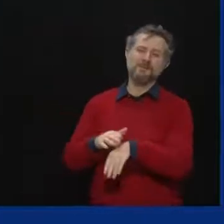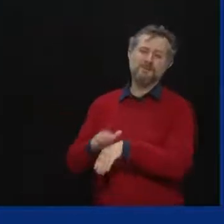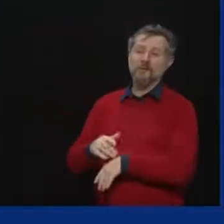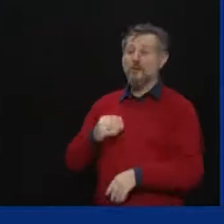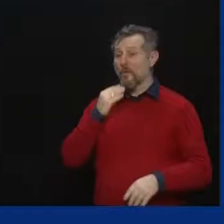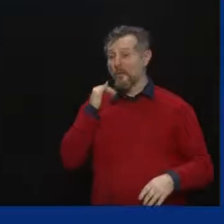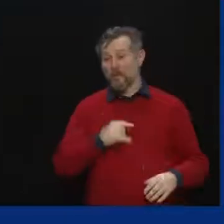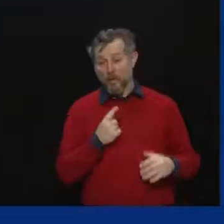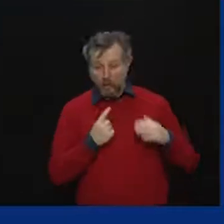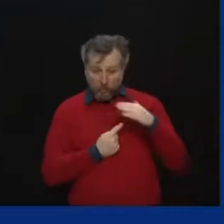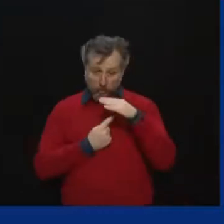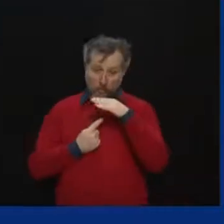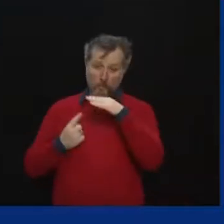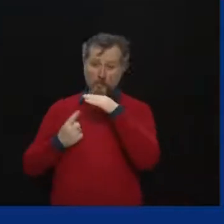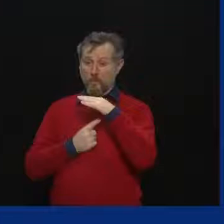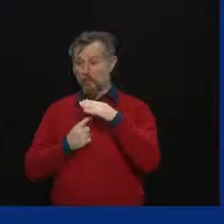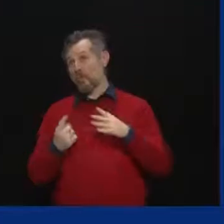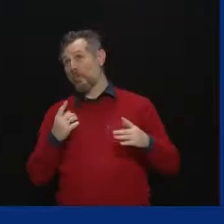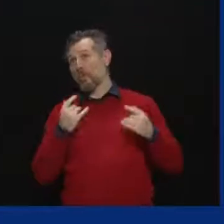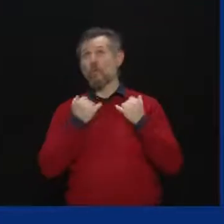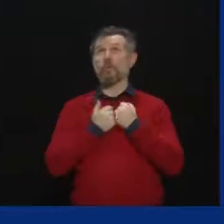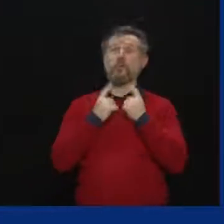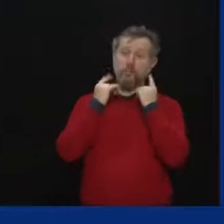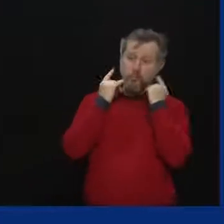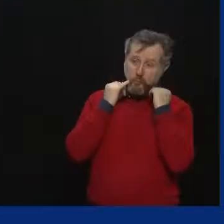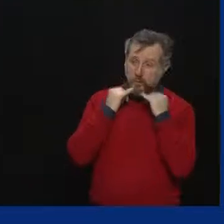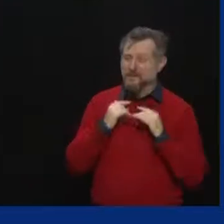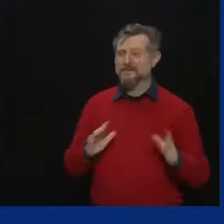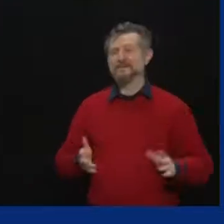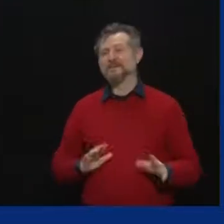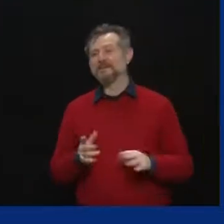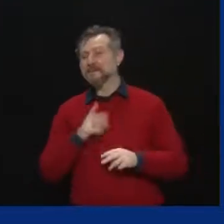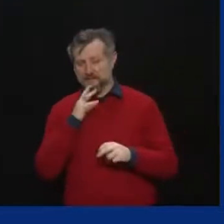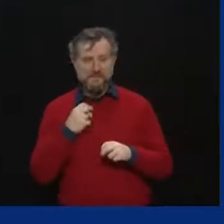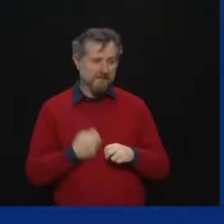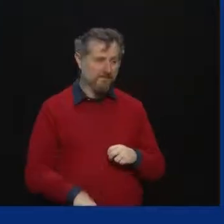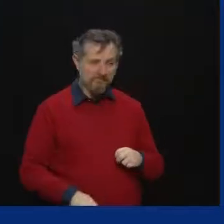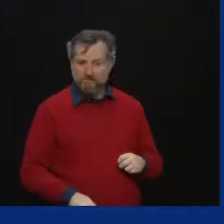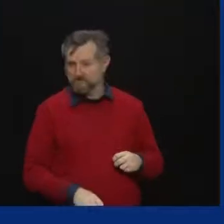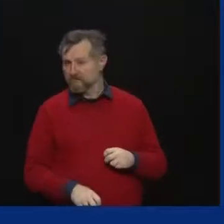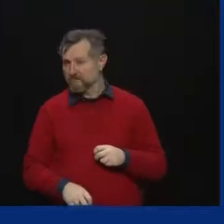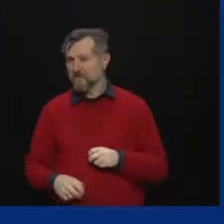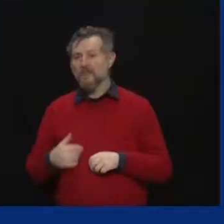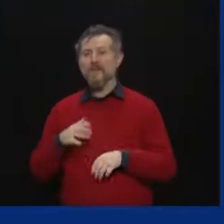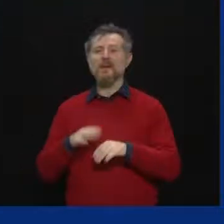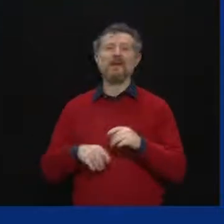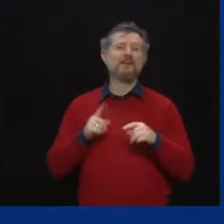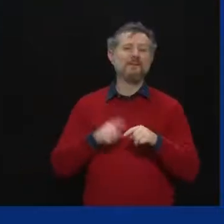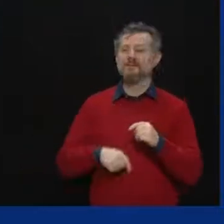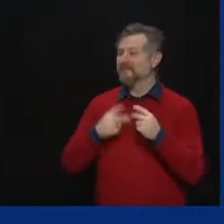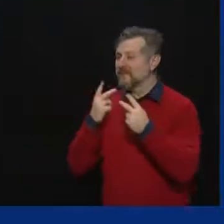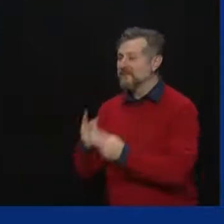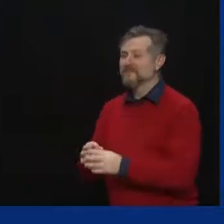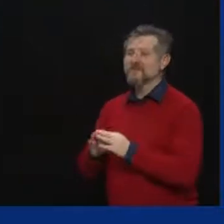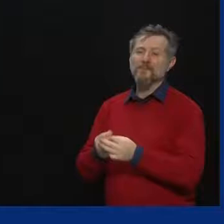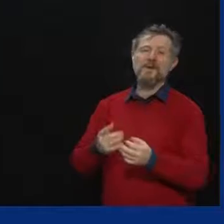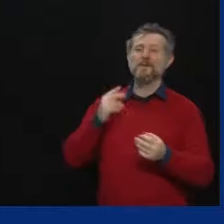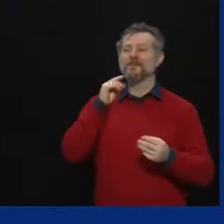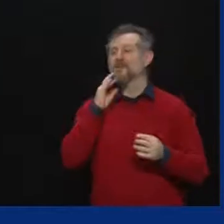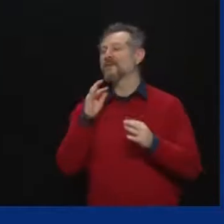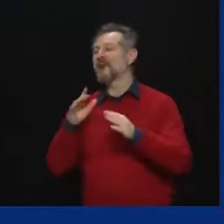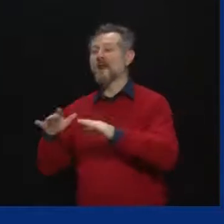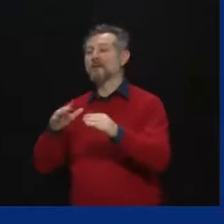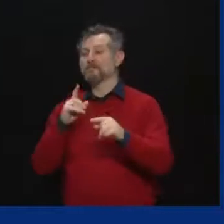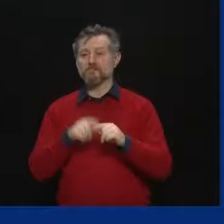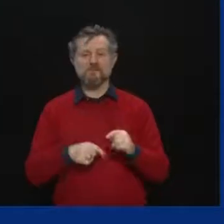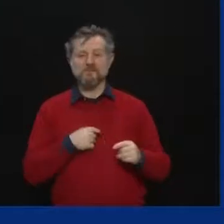so excruciating what people had to go through last year, being separated from their loved ones and not even able to visit people in nursing homes. It's a different dynamic.